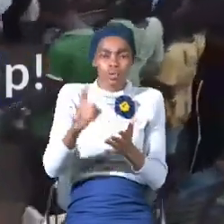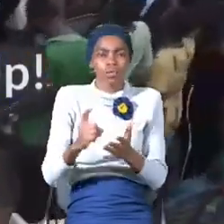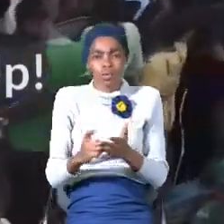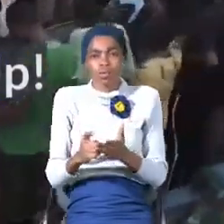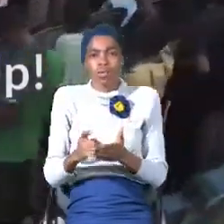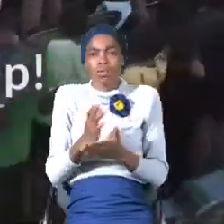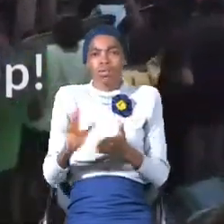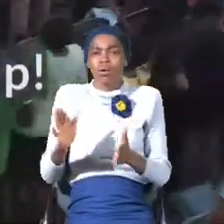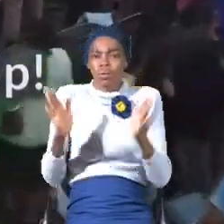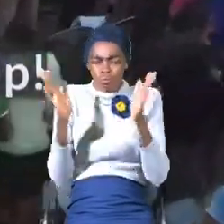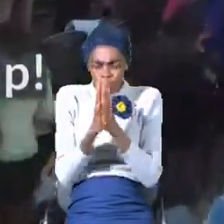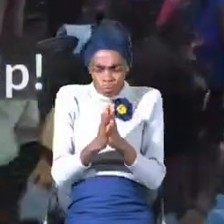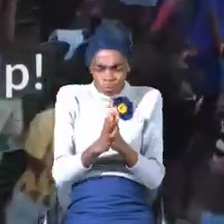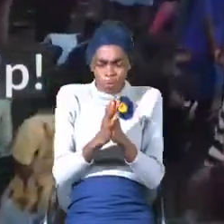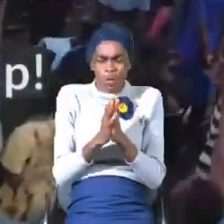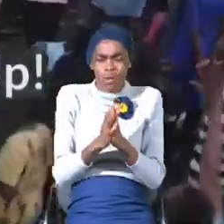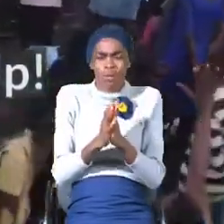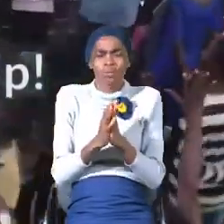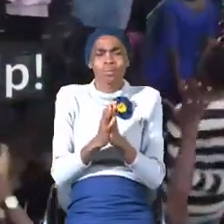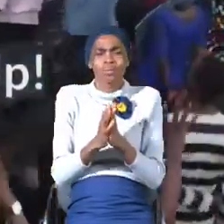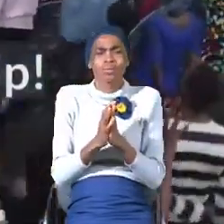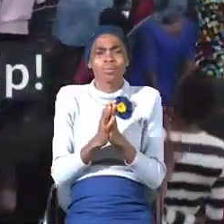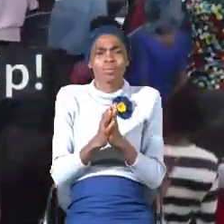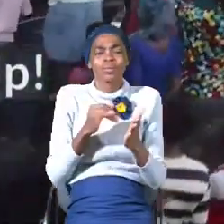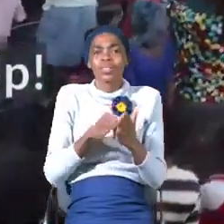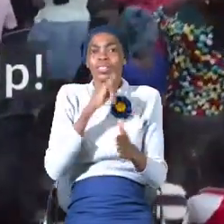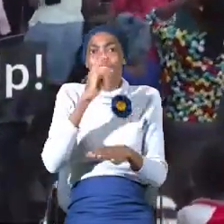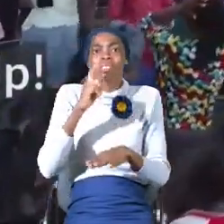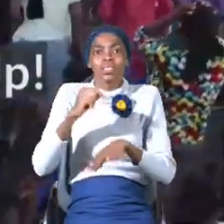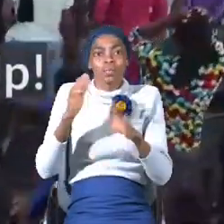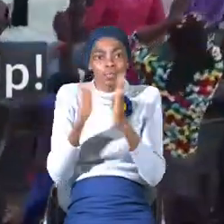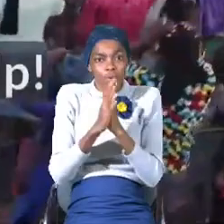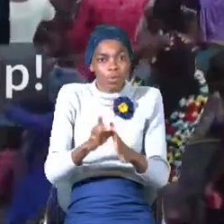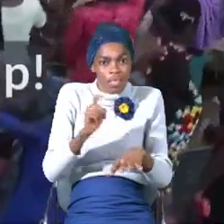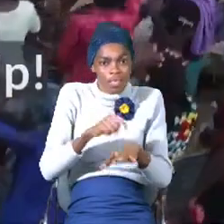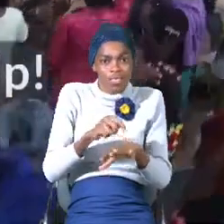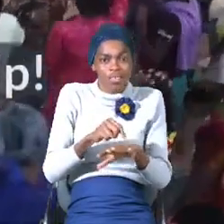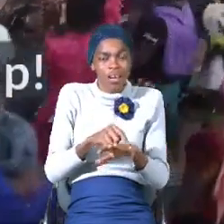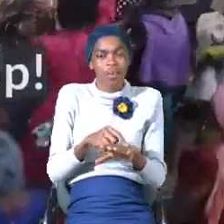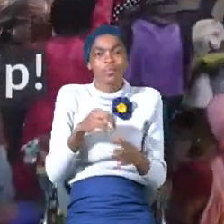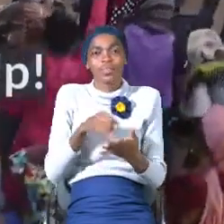Somebody pray. This is a praying church.